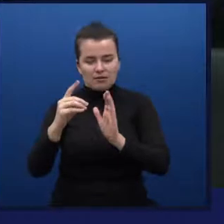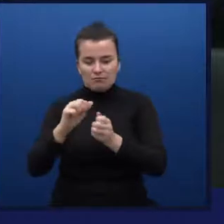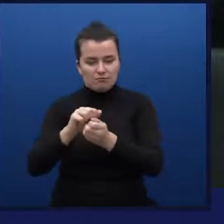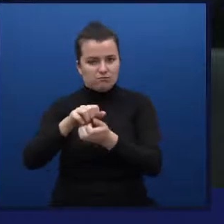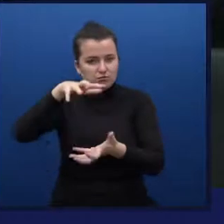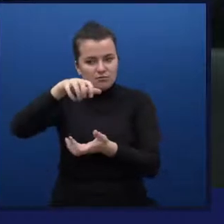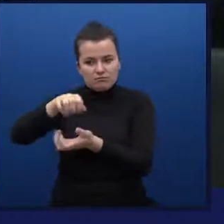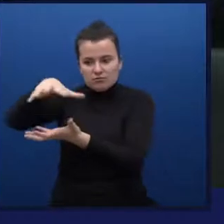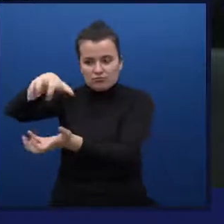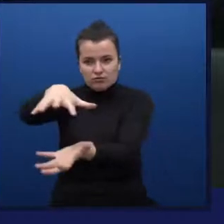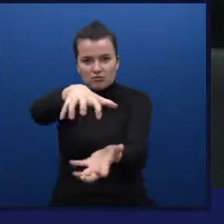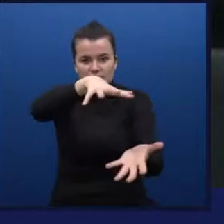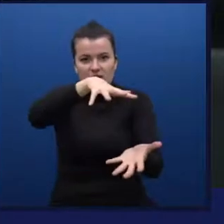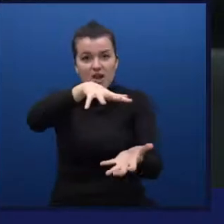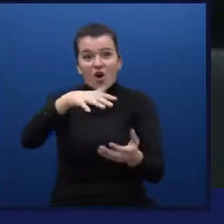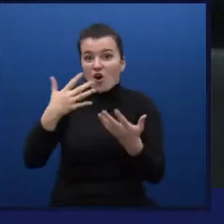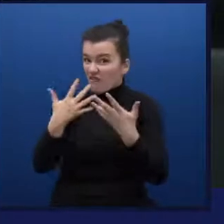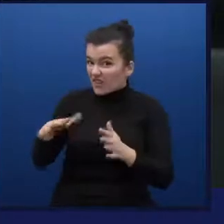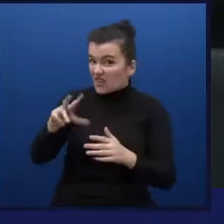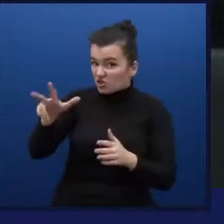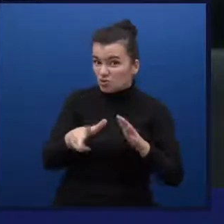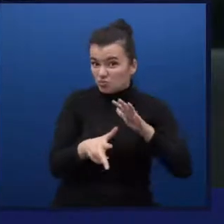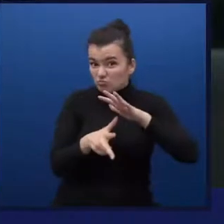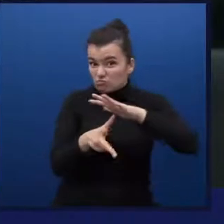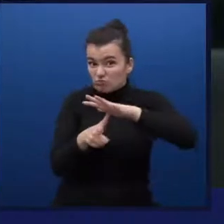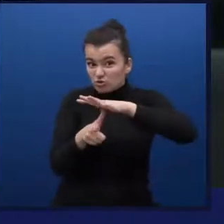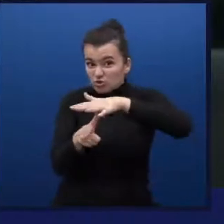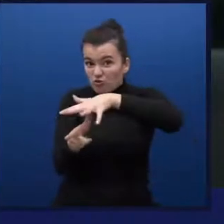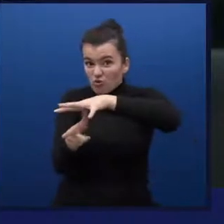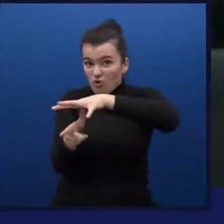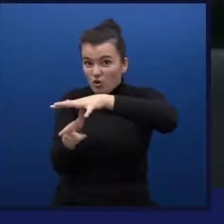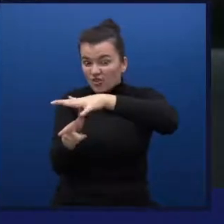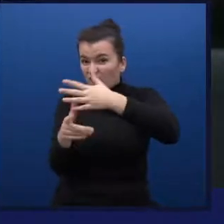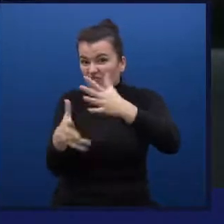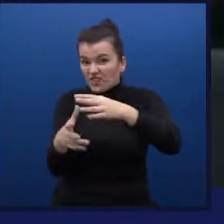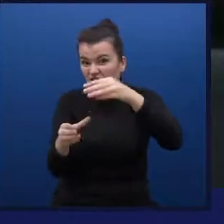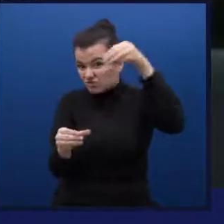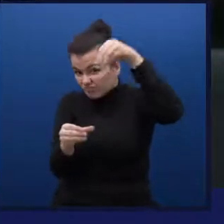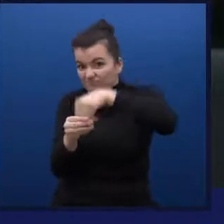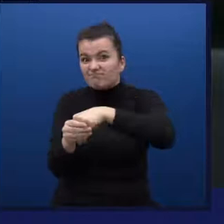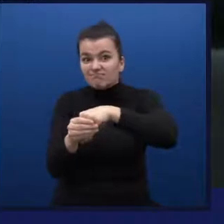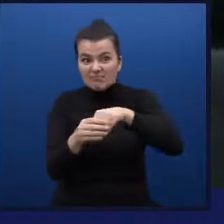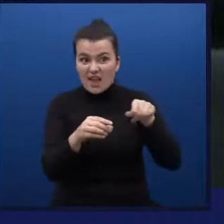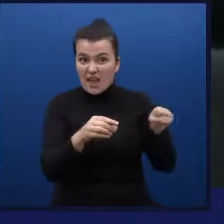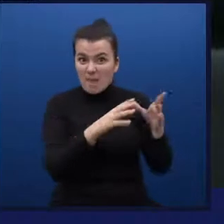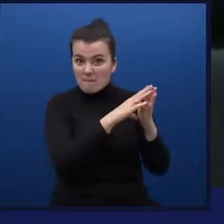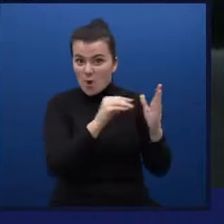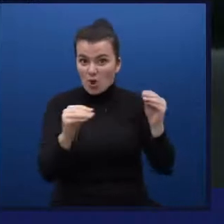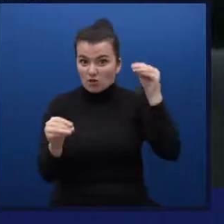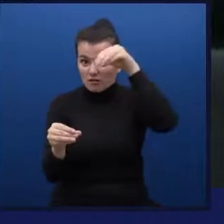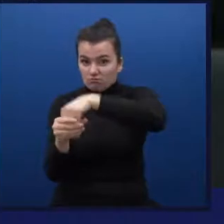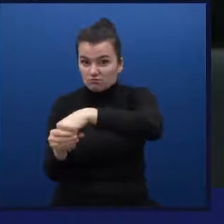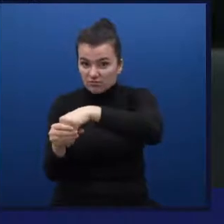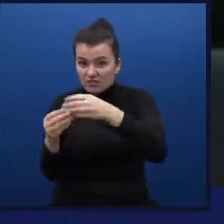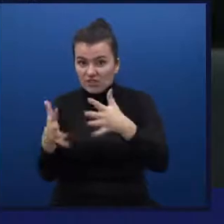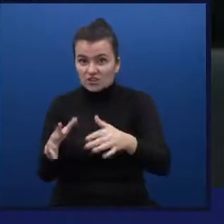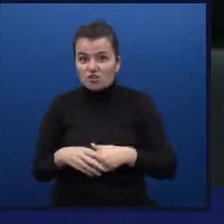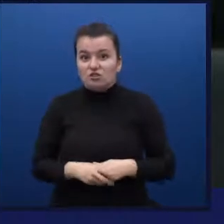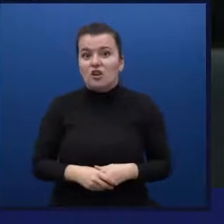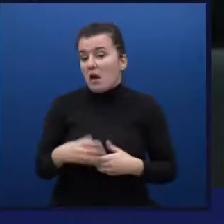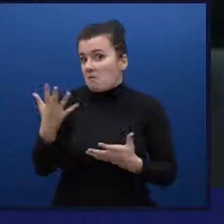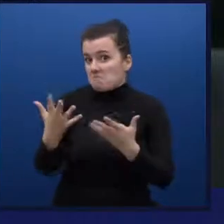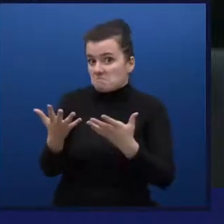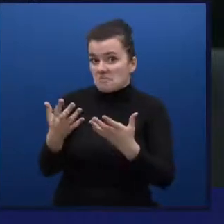tried in your solution? I mean, people will get to introduce the solution itself later on, so this might be a bit unclear to them, but